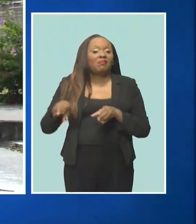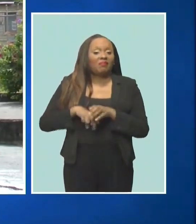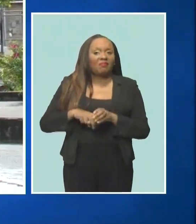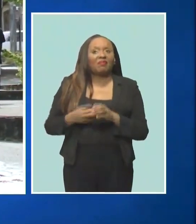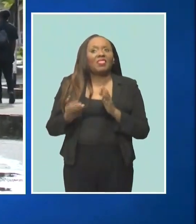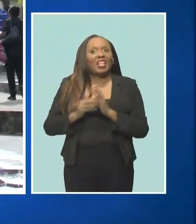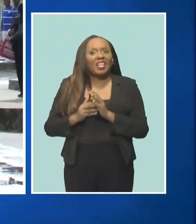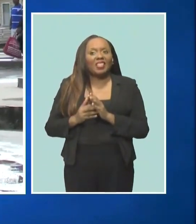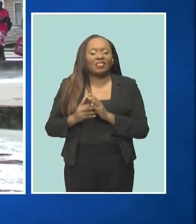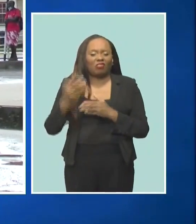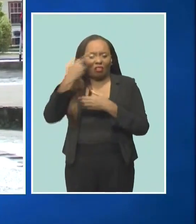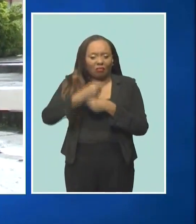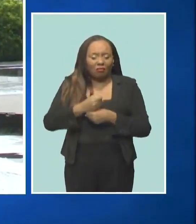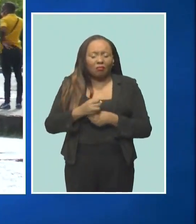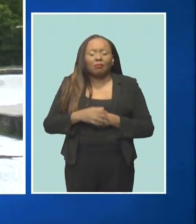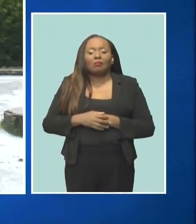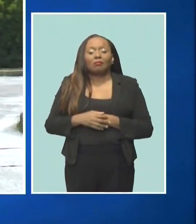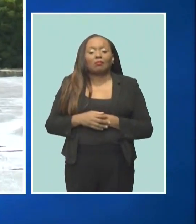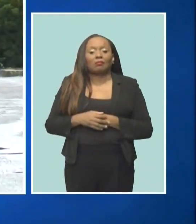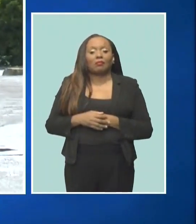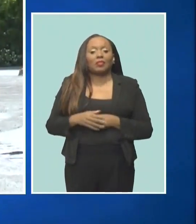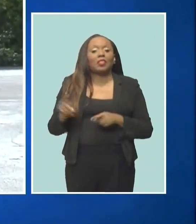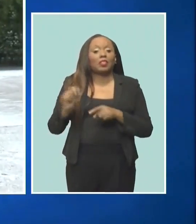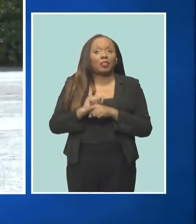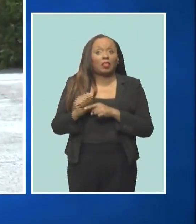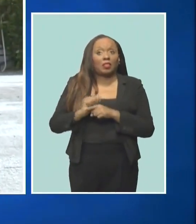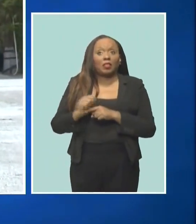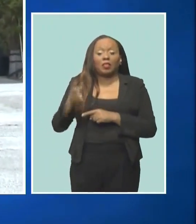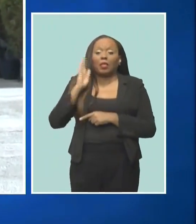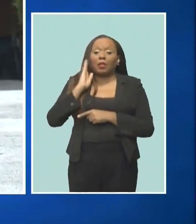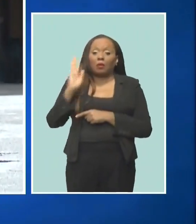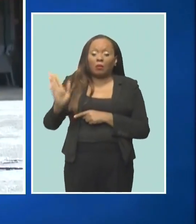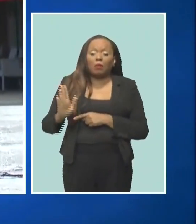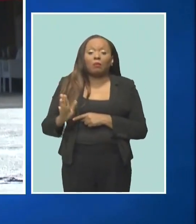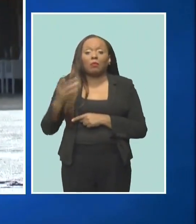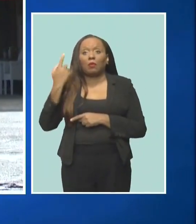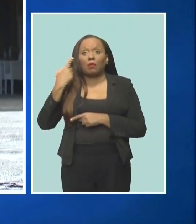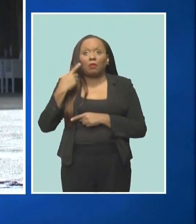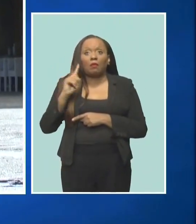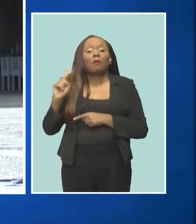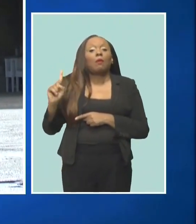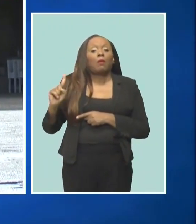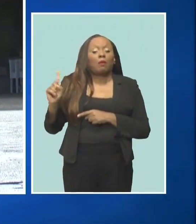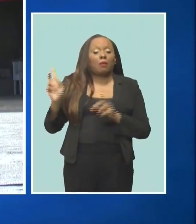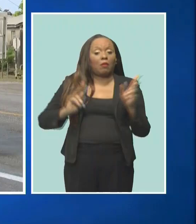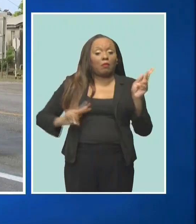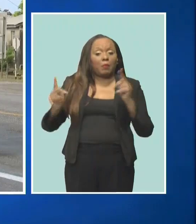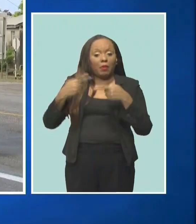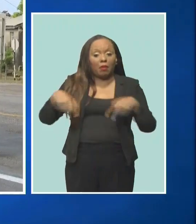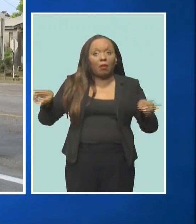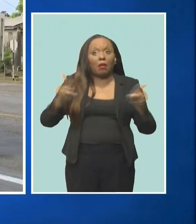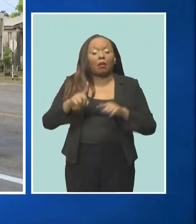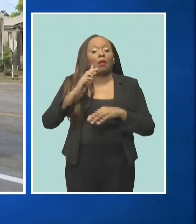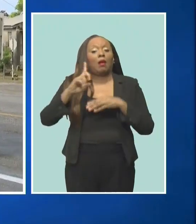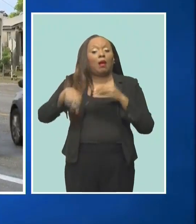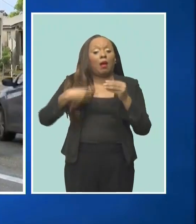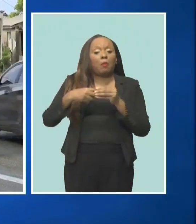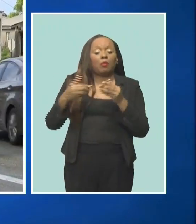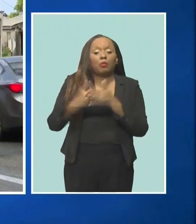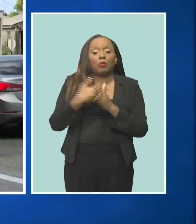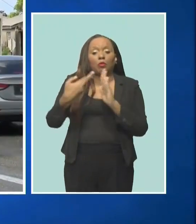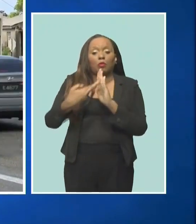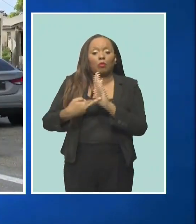vehicles. Training will also be conducted to sensitize the general public on the new regulations. Rachel